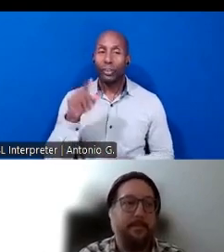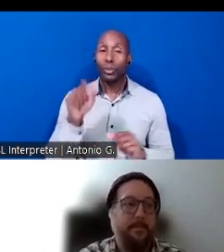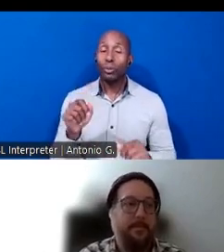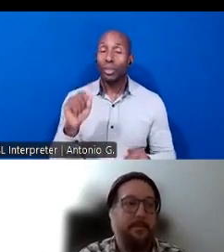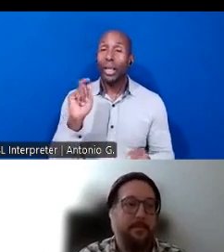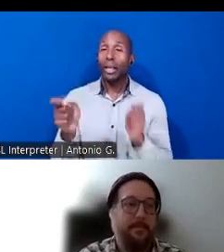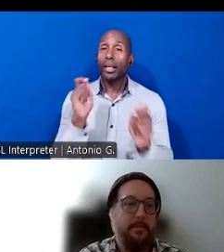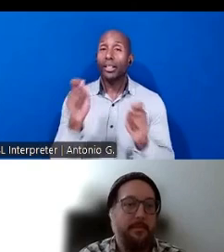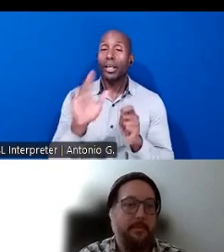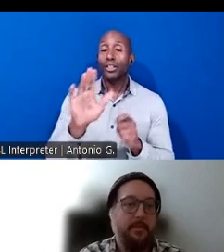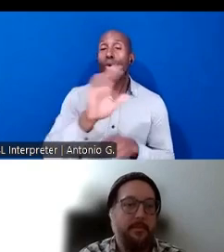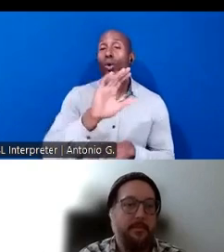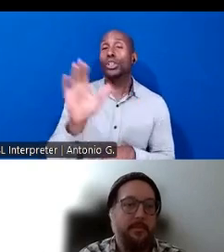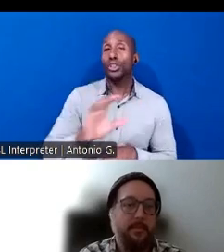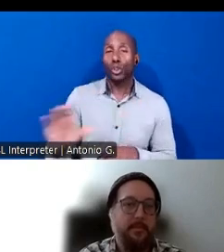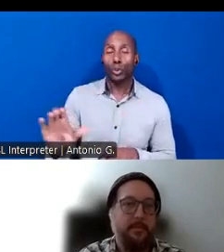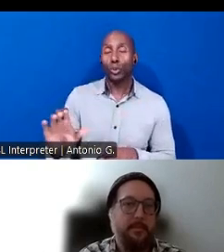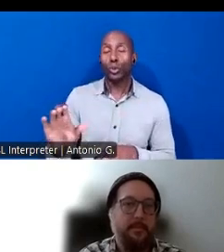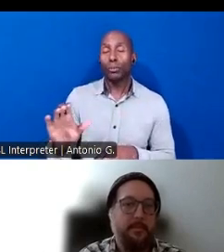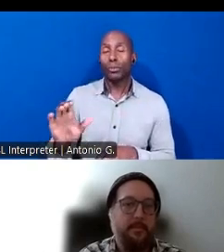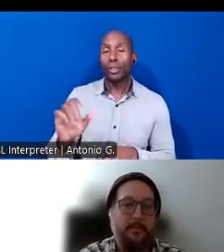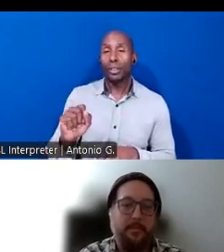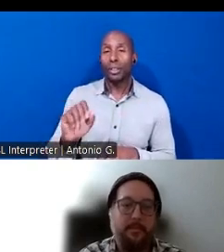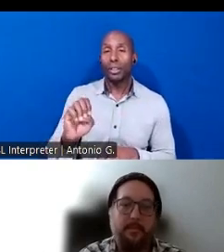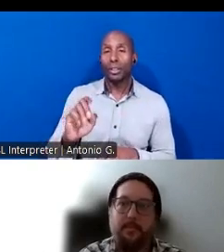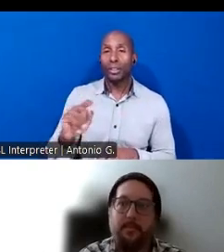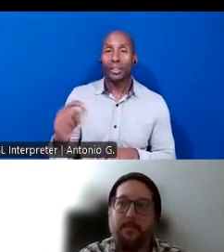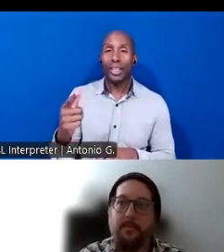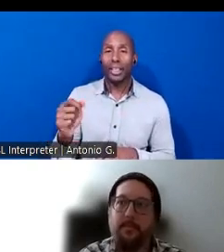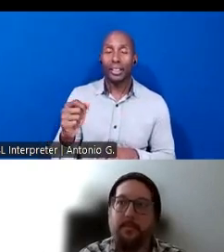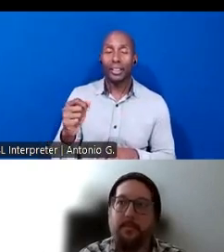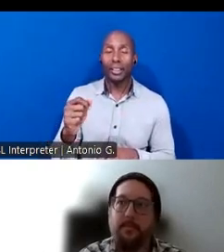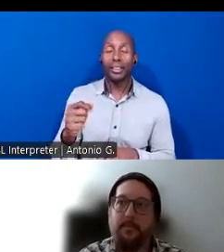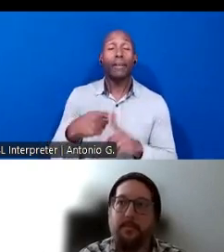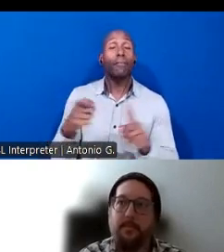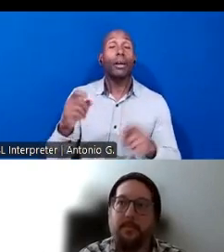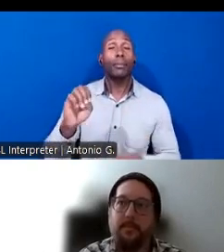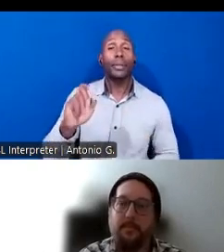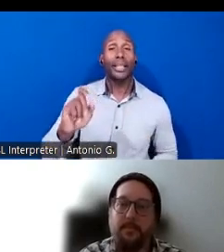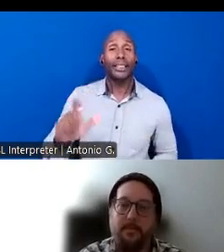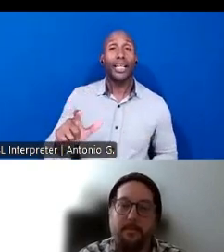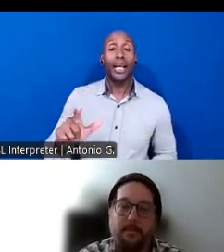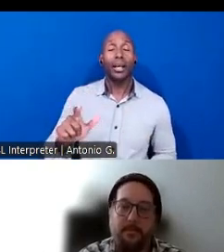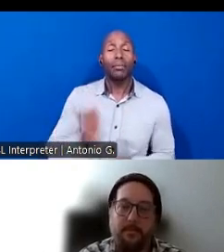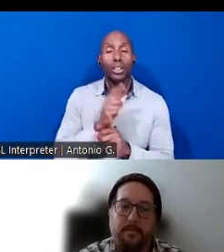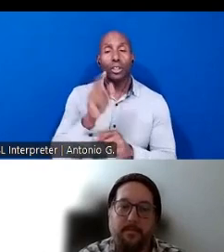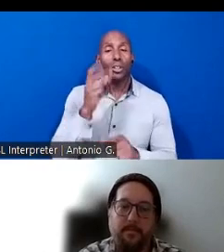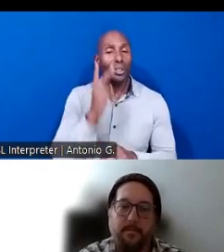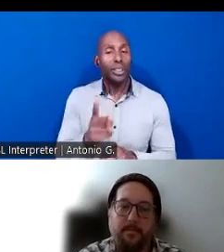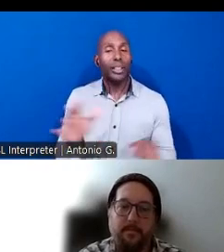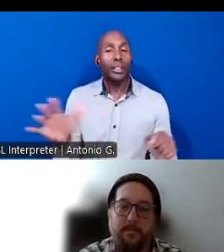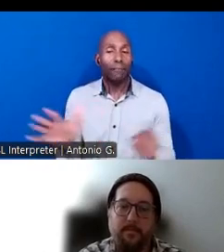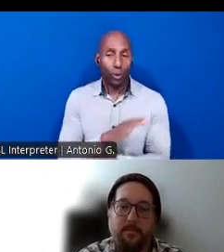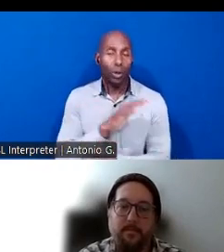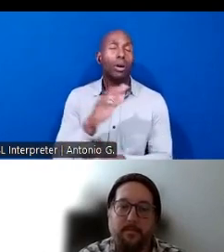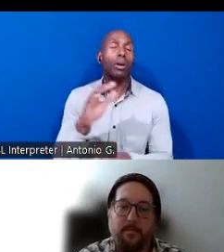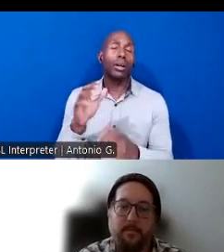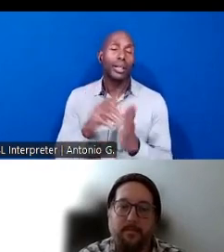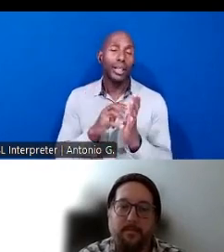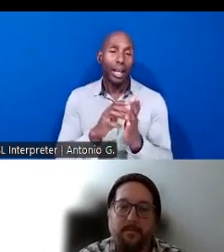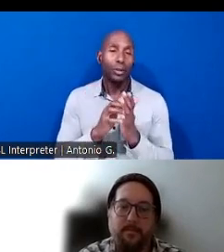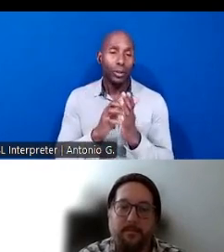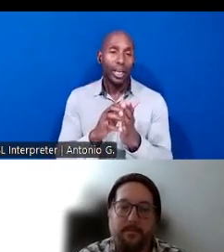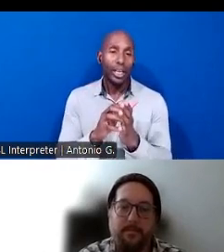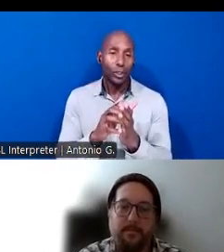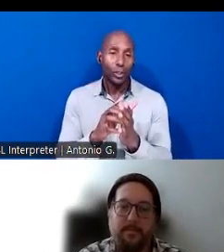settings on Excel to make sure you can see that whole calculator. And the zoom settings